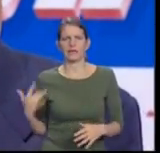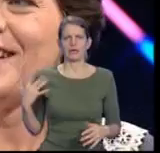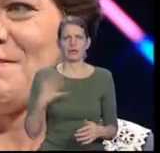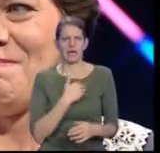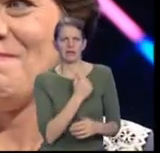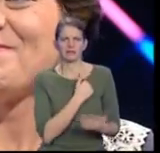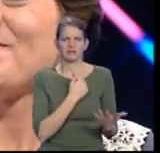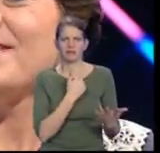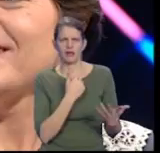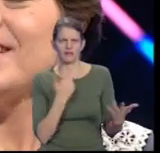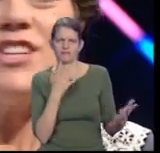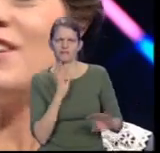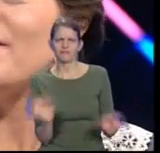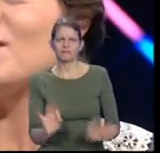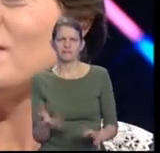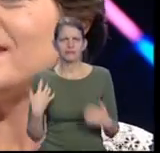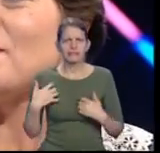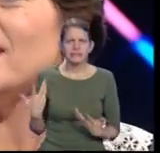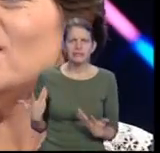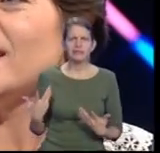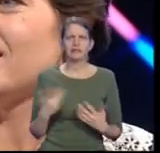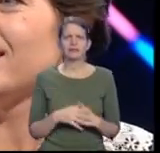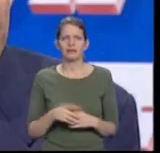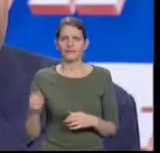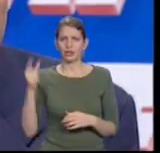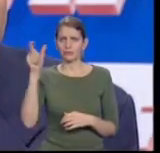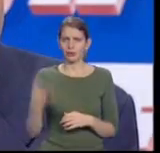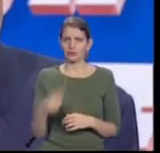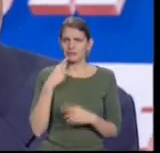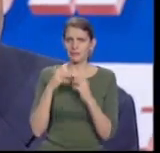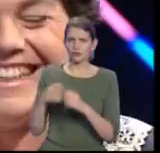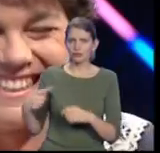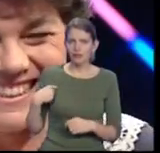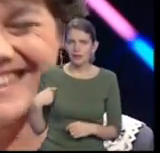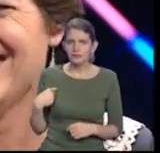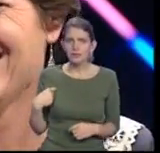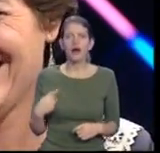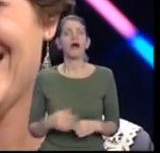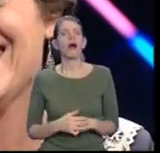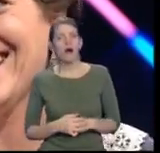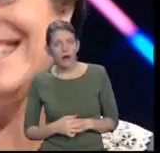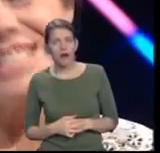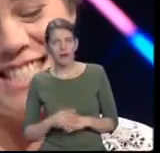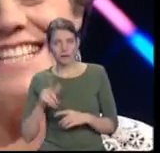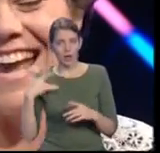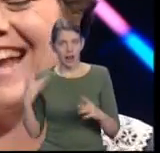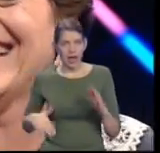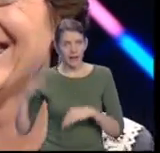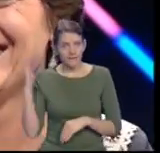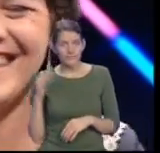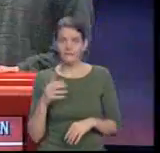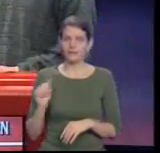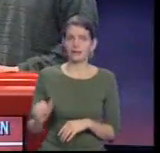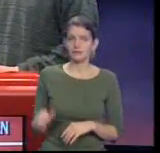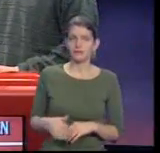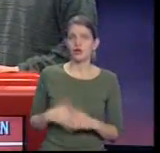you see? We're from Canada. That's interesting. You're the first person to mention it. What, ever in your whole life? Or just today? Just today. Okay, right, carry on